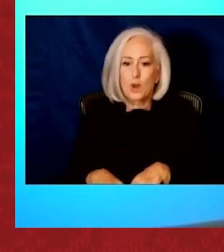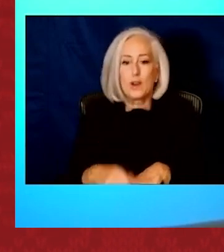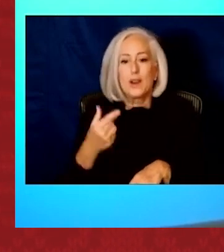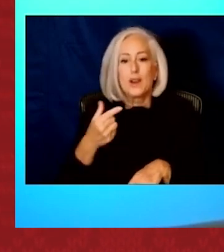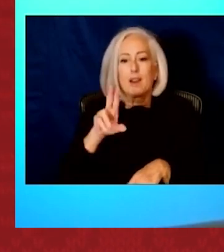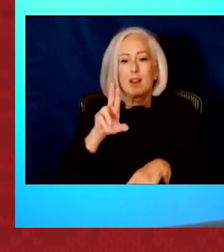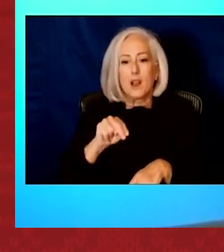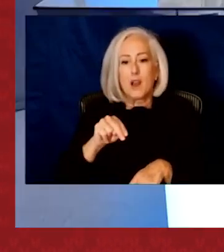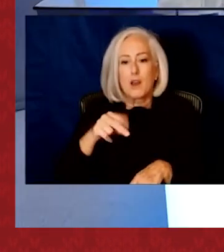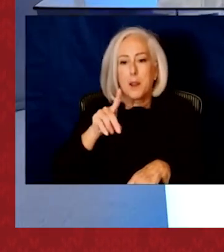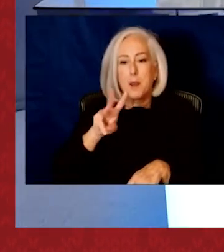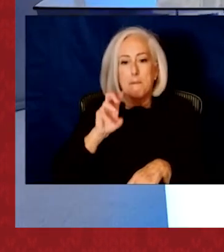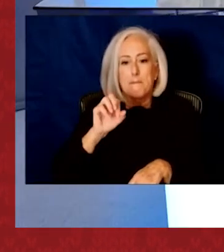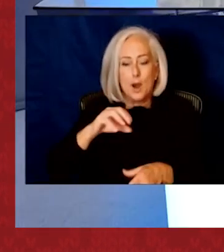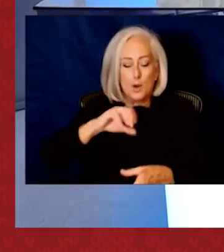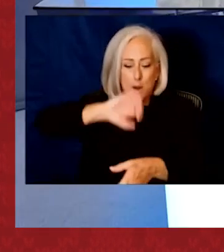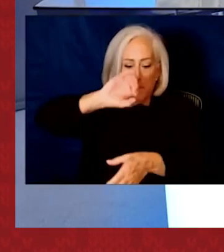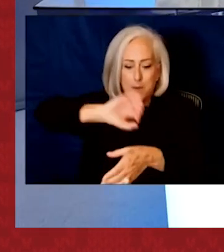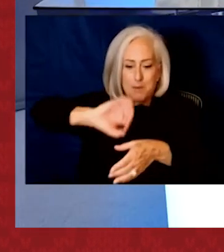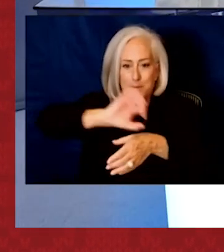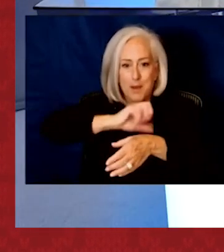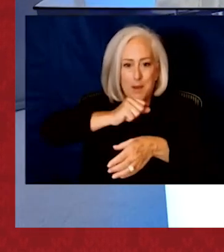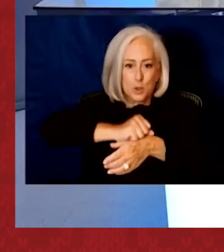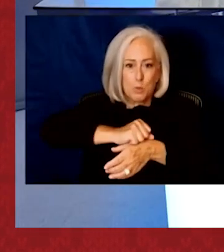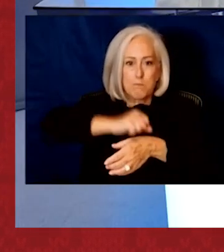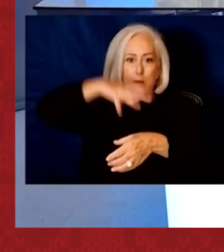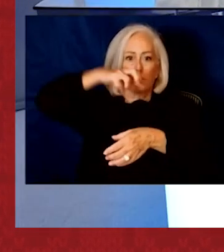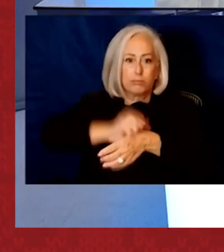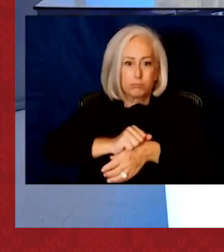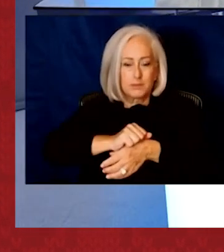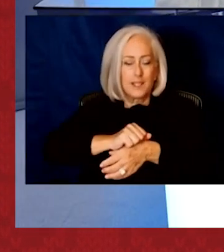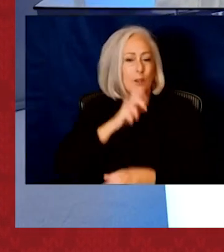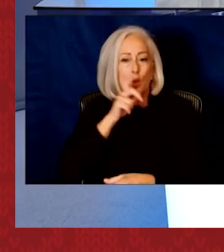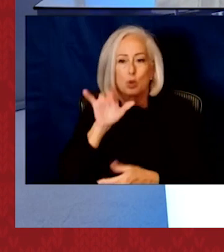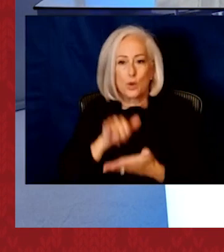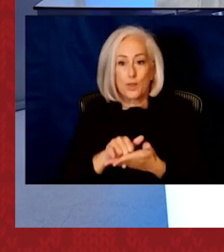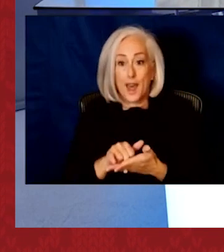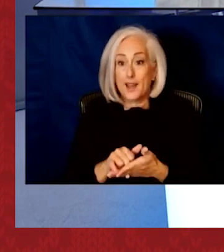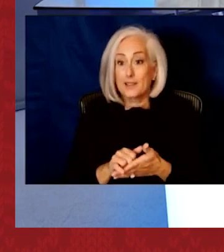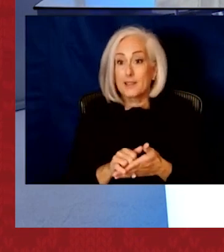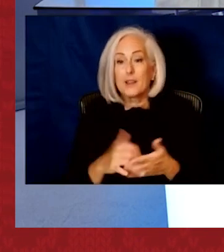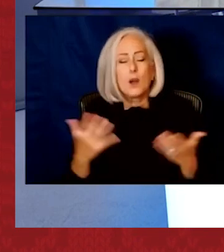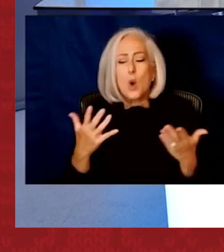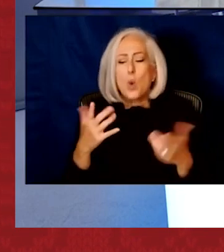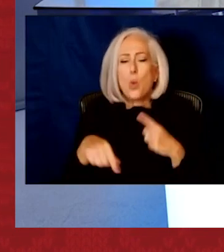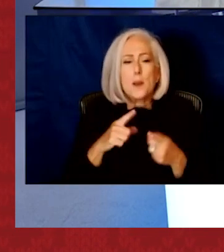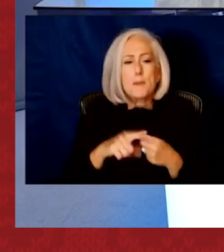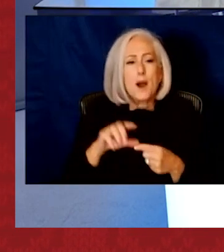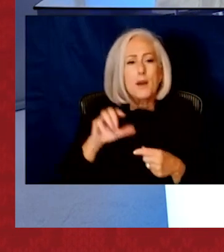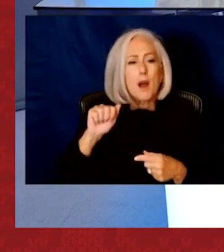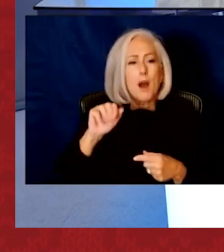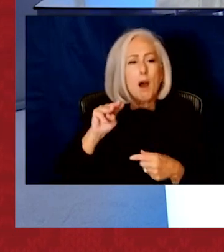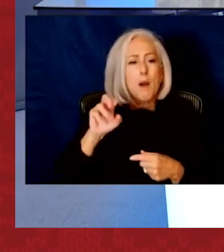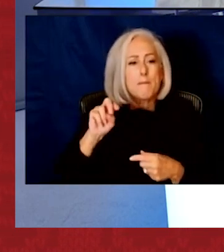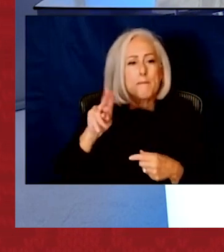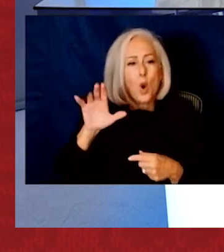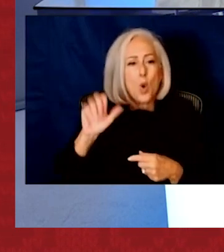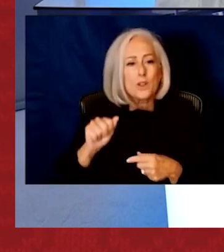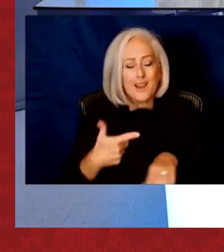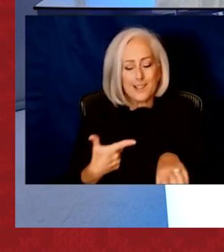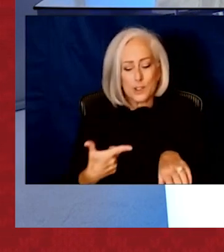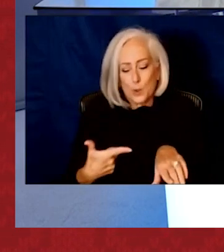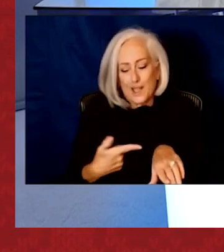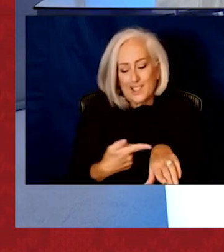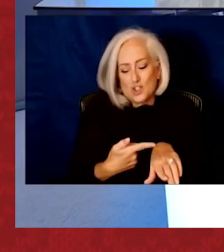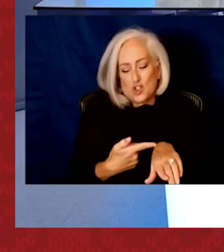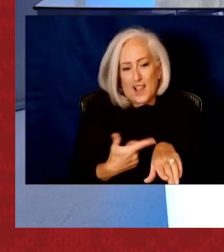it. Should I take some, what was it, ammonium and inject it under my skin? That was one of the plans. Anything that would involve injecting